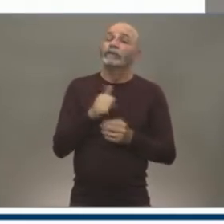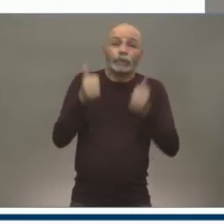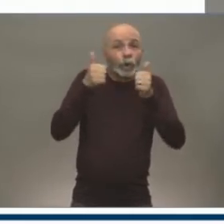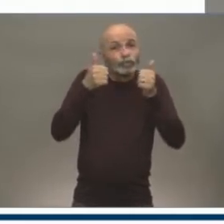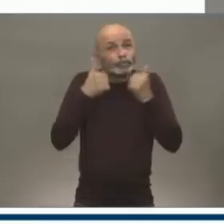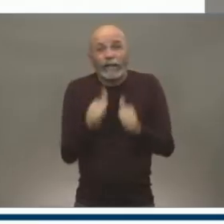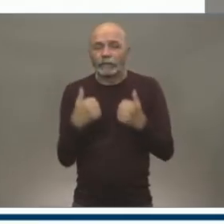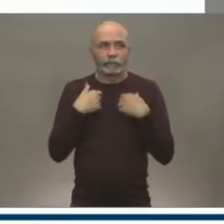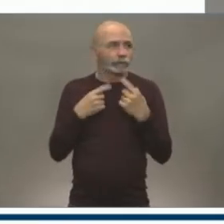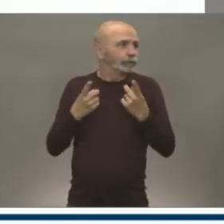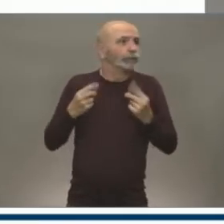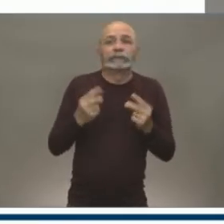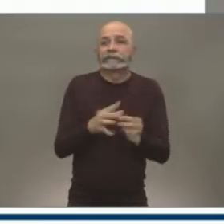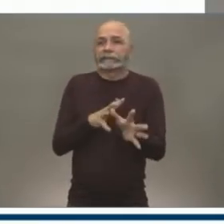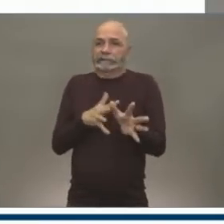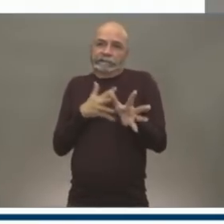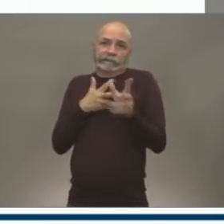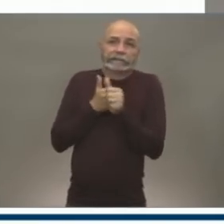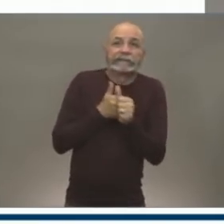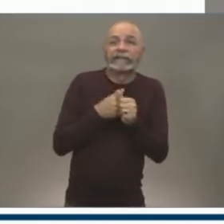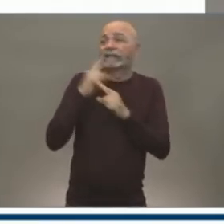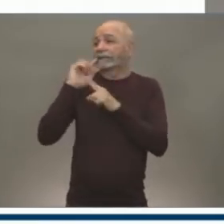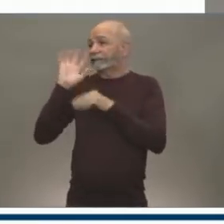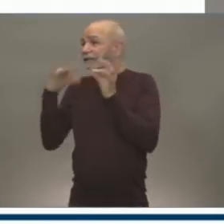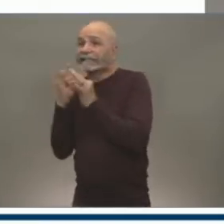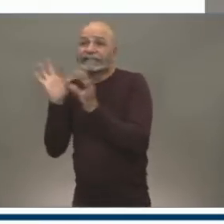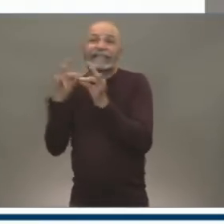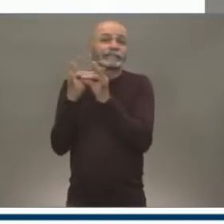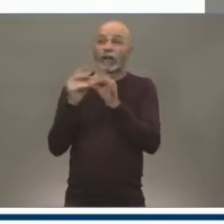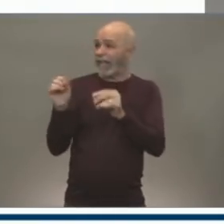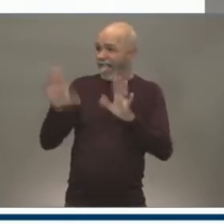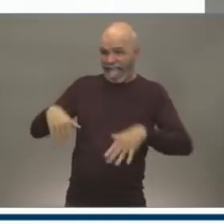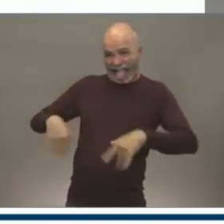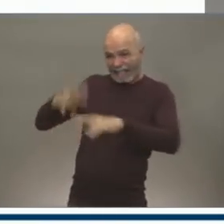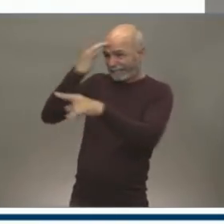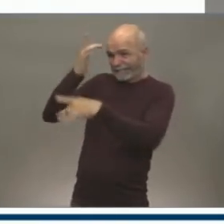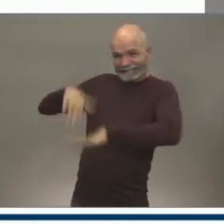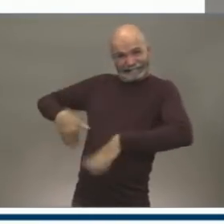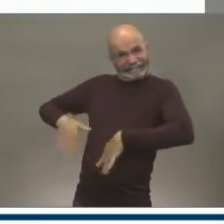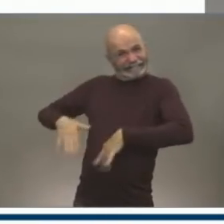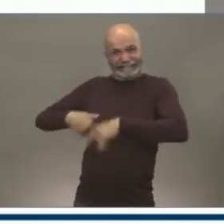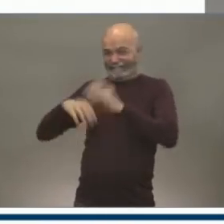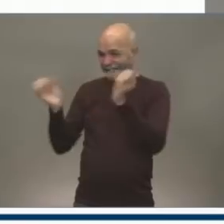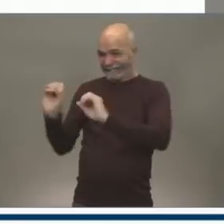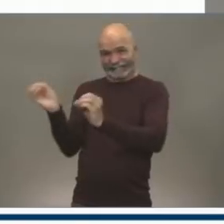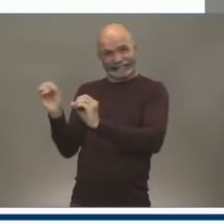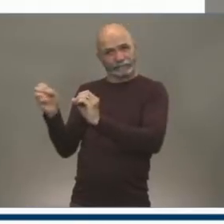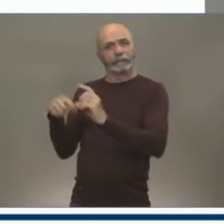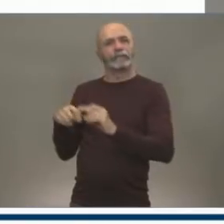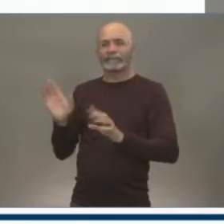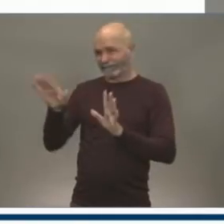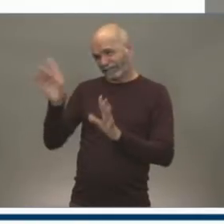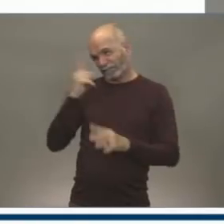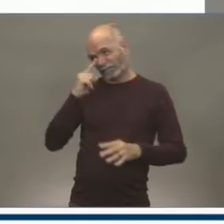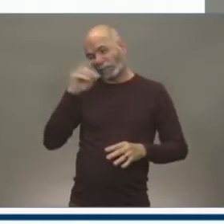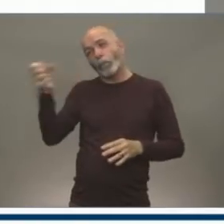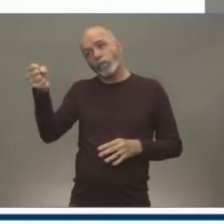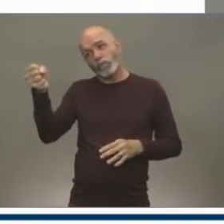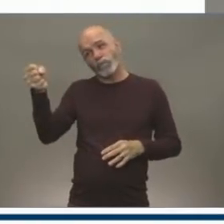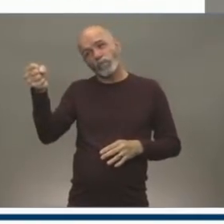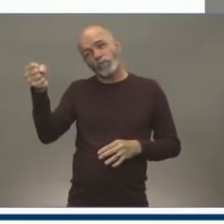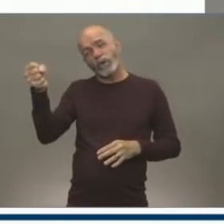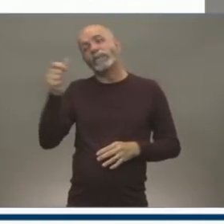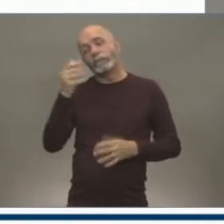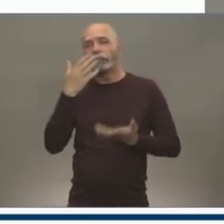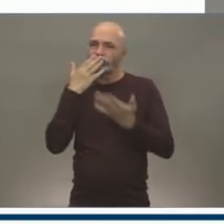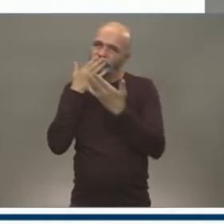asymptomatic testing as part of our outbreak response. So again, your patience is appreciated. In